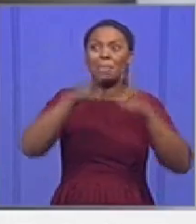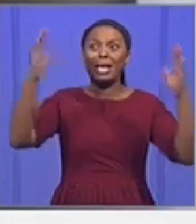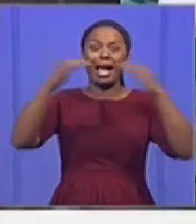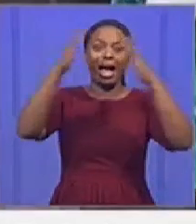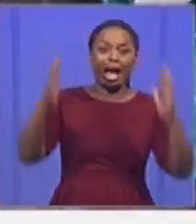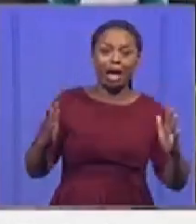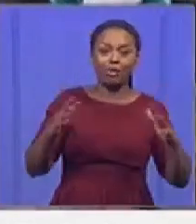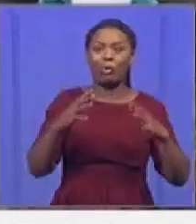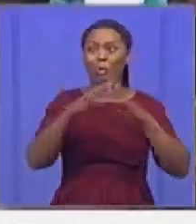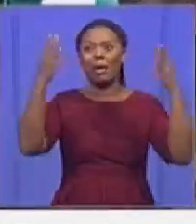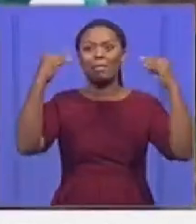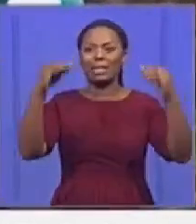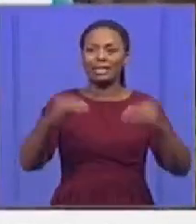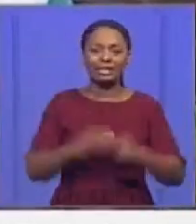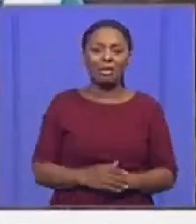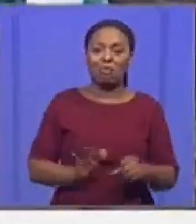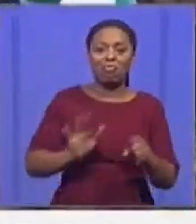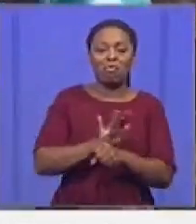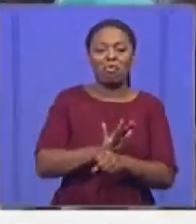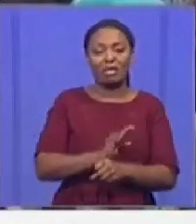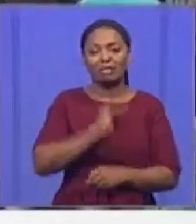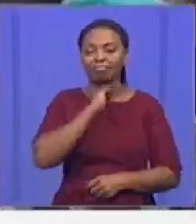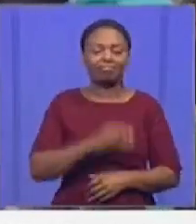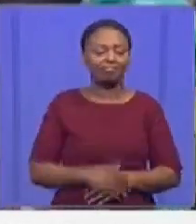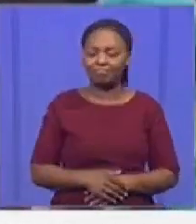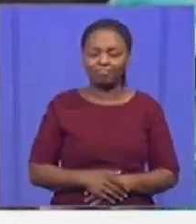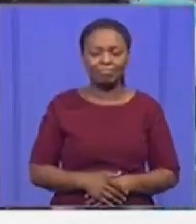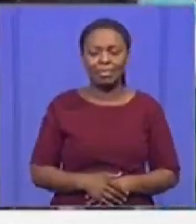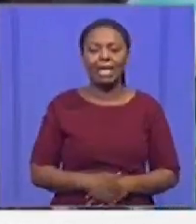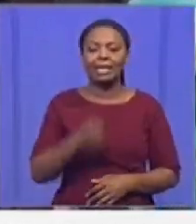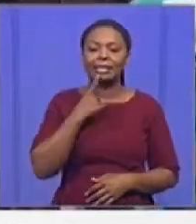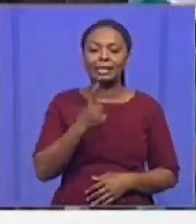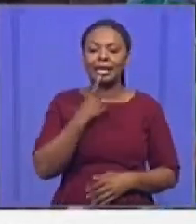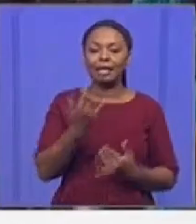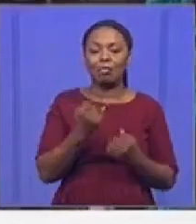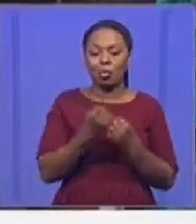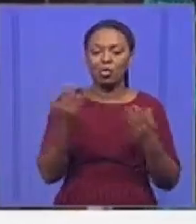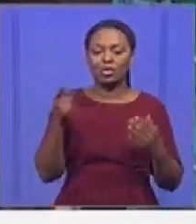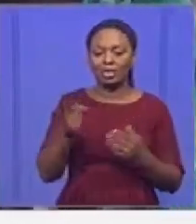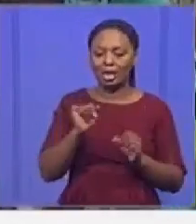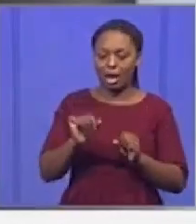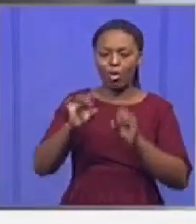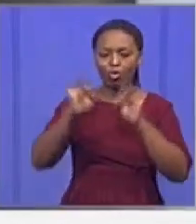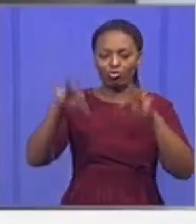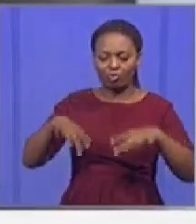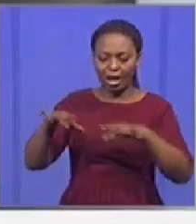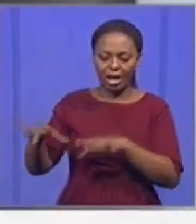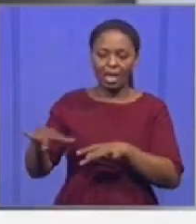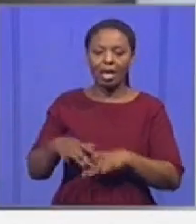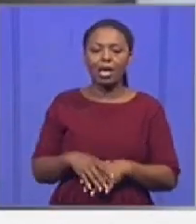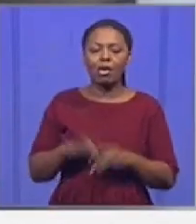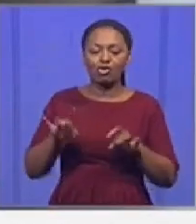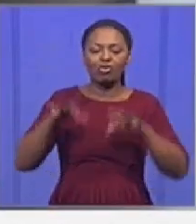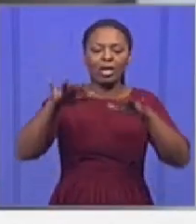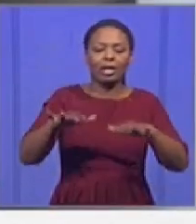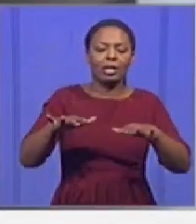big business. Biela a re solar panel tsa modiro wa kwa Australia ke tsona tse di botoka thata. The